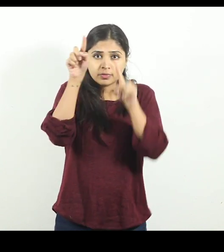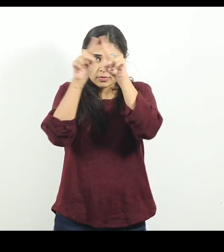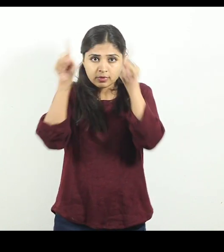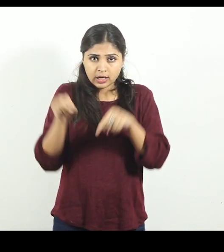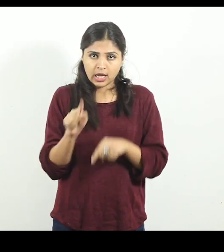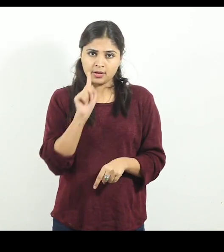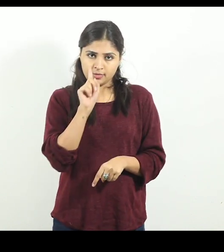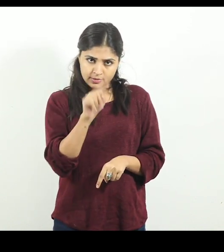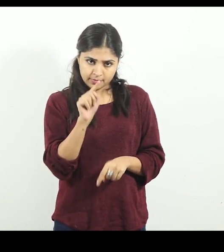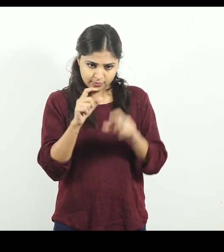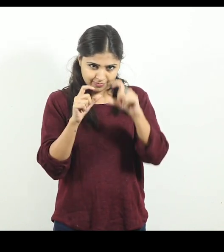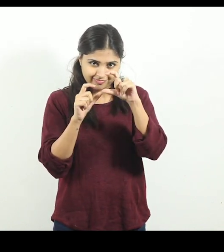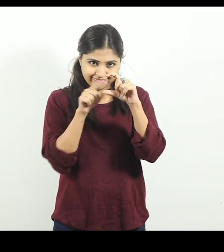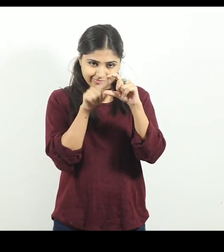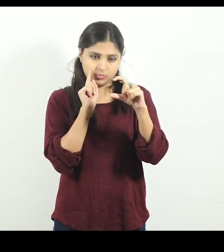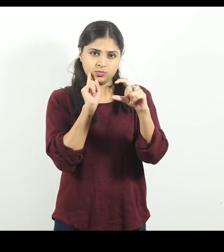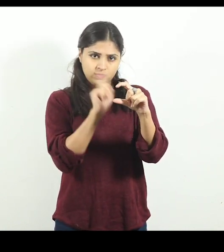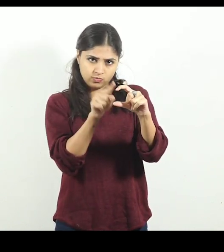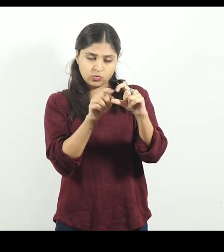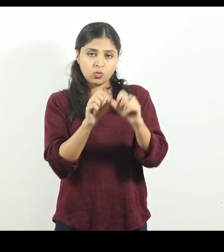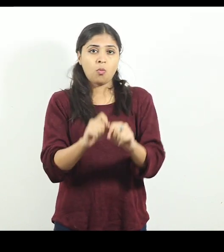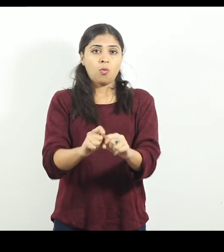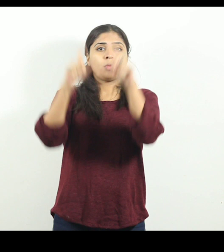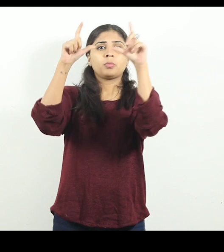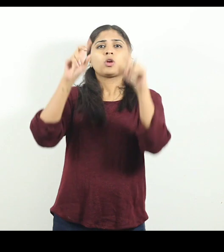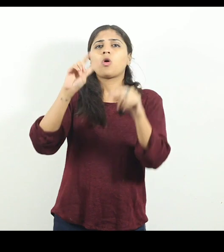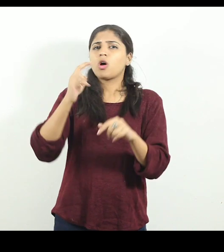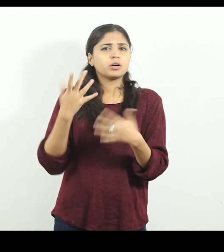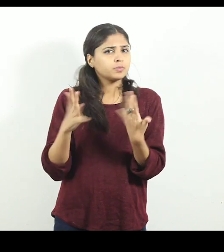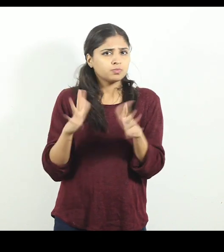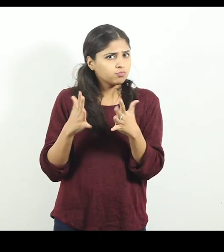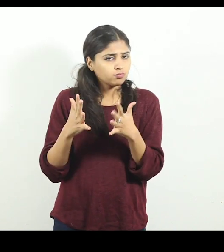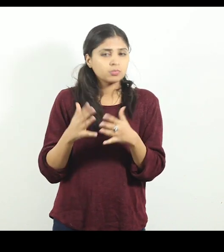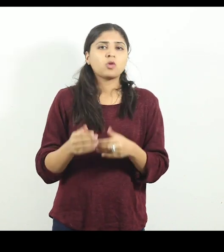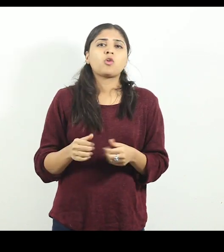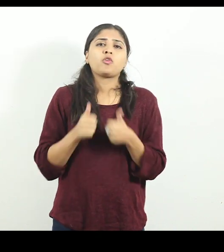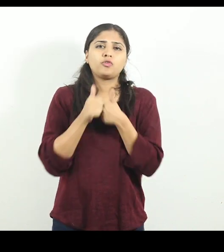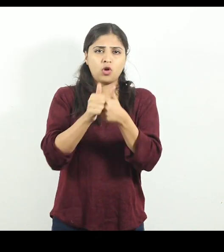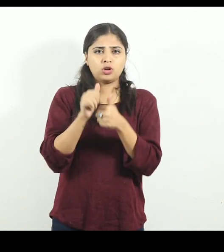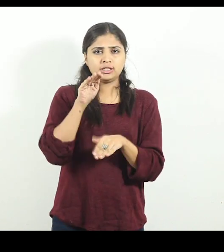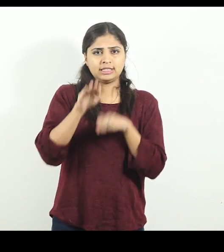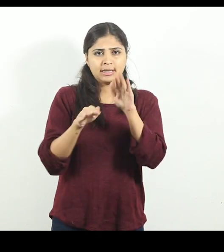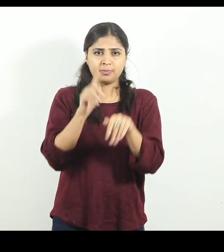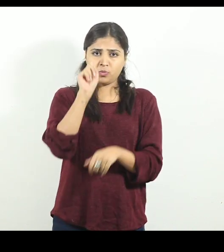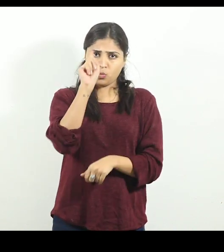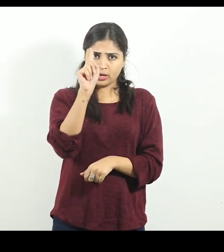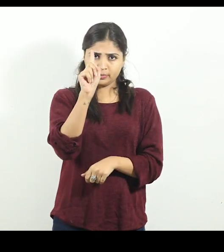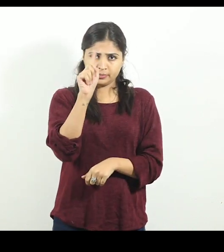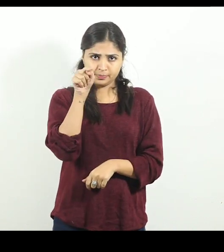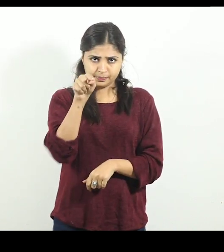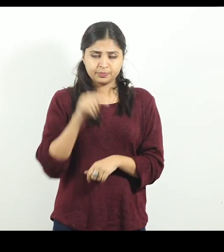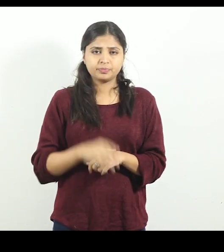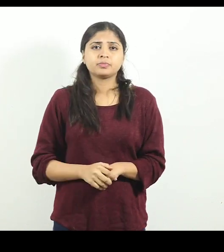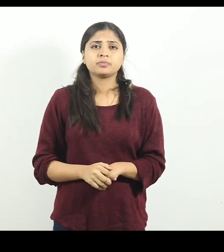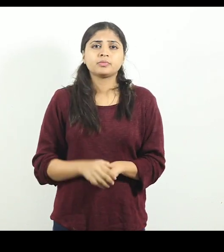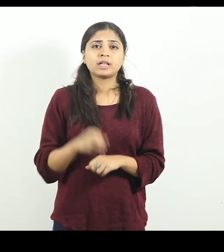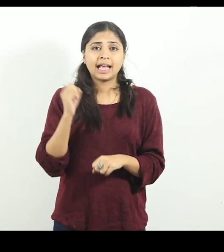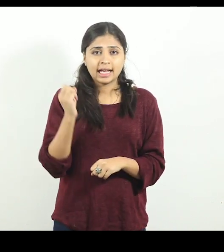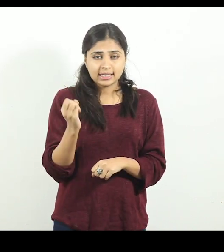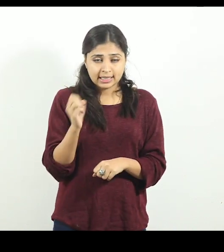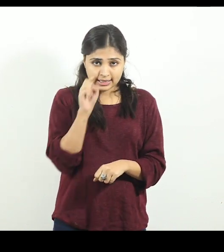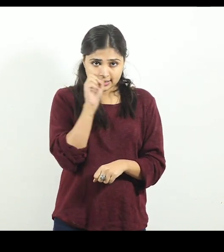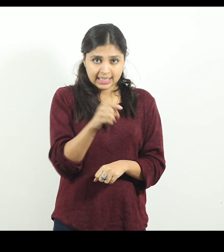the icon and Word will open, or else follow the steps given below. Number 1. Click on the Start